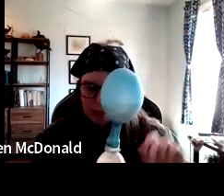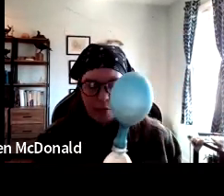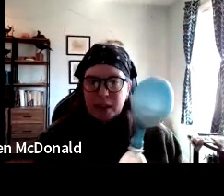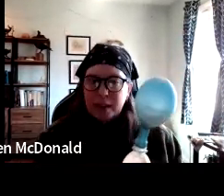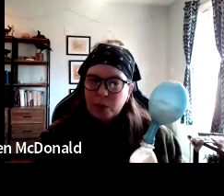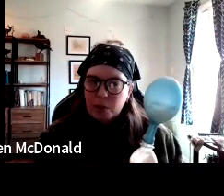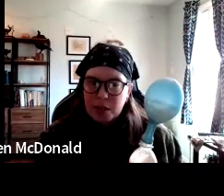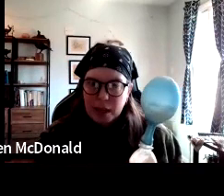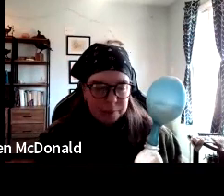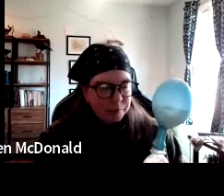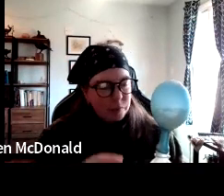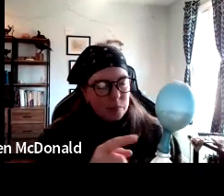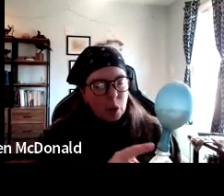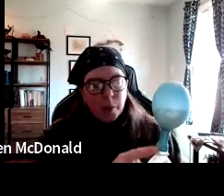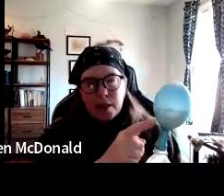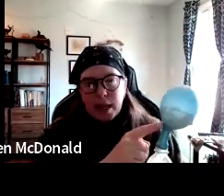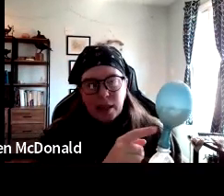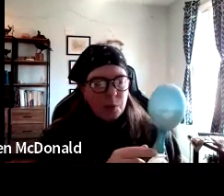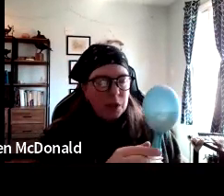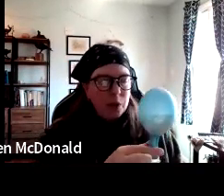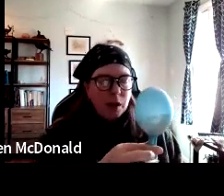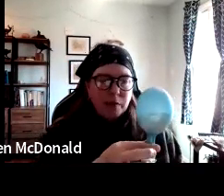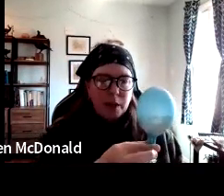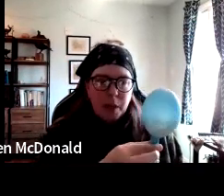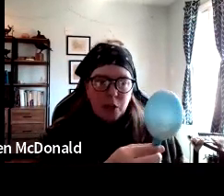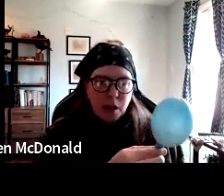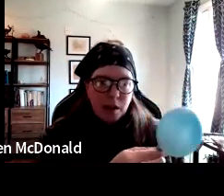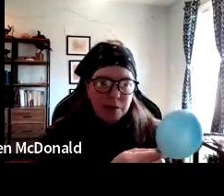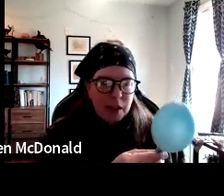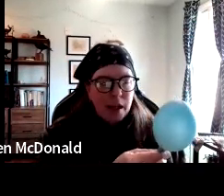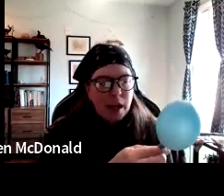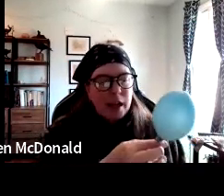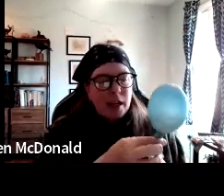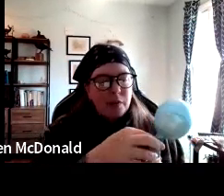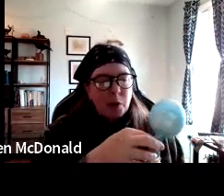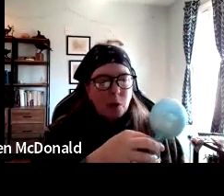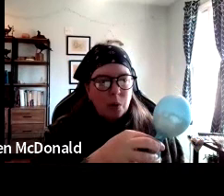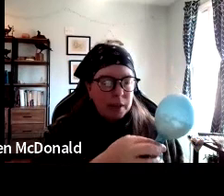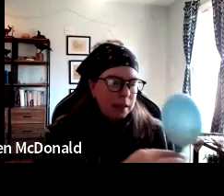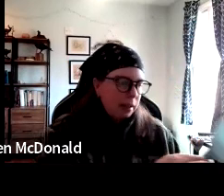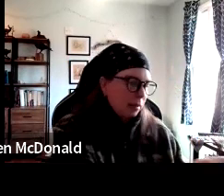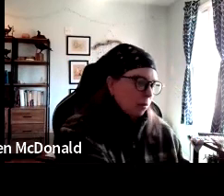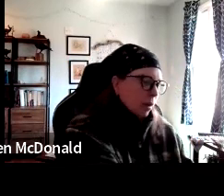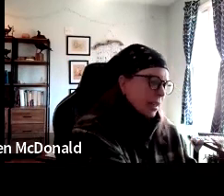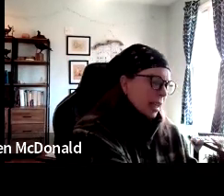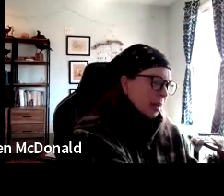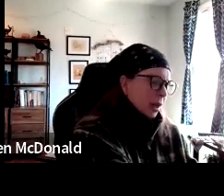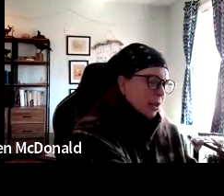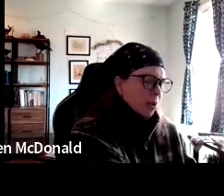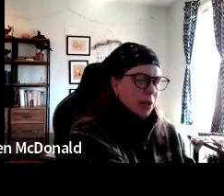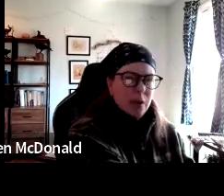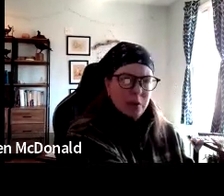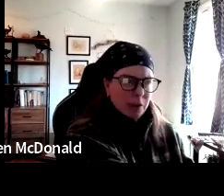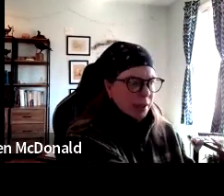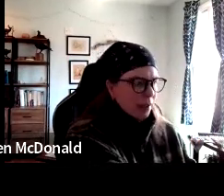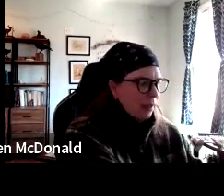very carefully, don't do this yet, we can take this balloon off and pinch it off. And if you hold it right side up, and I'll